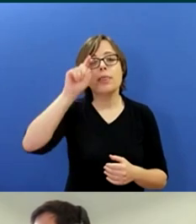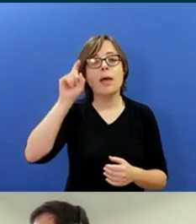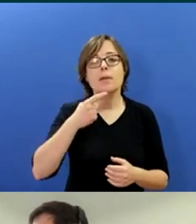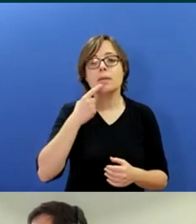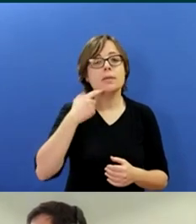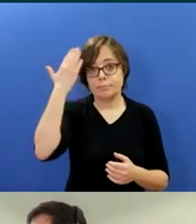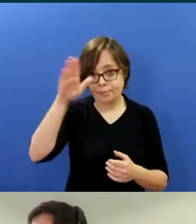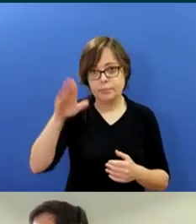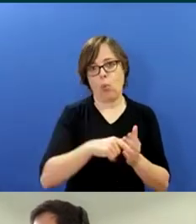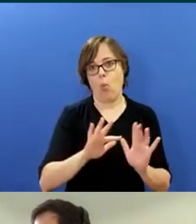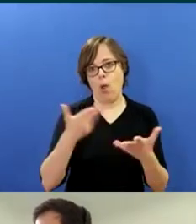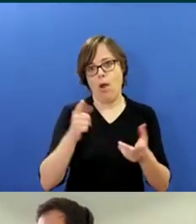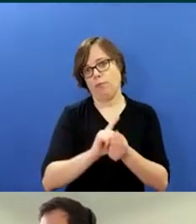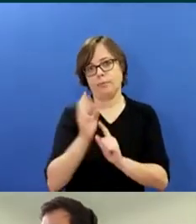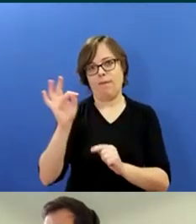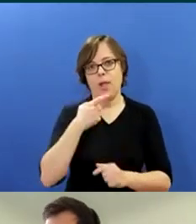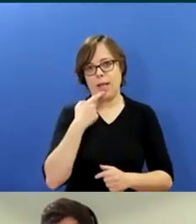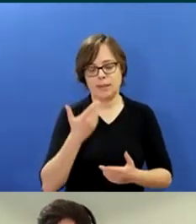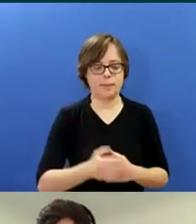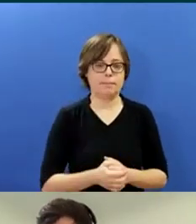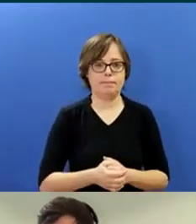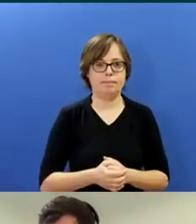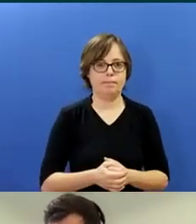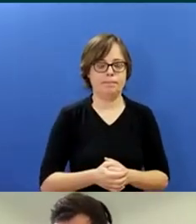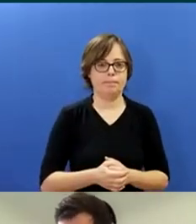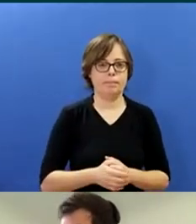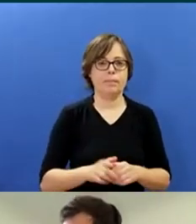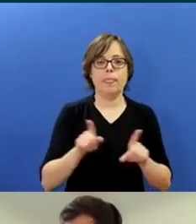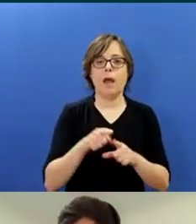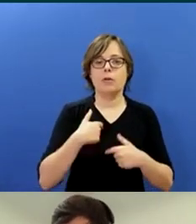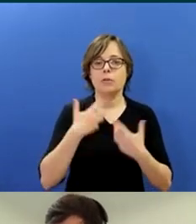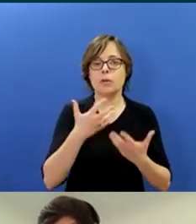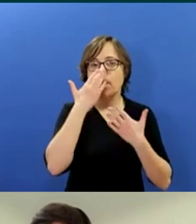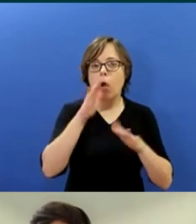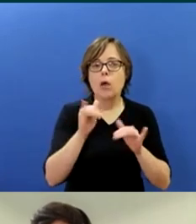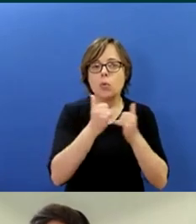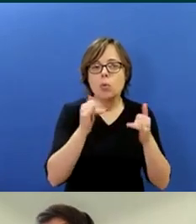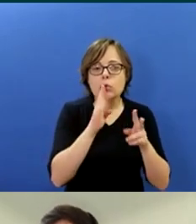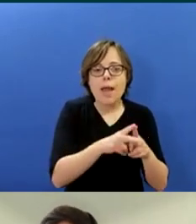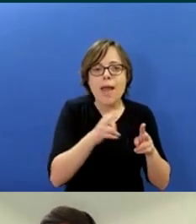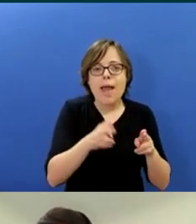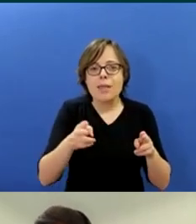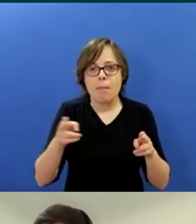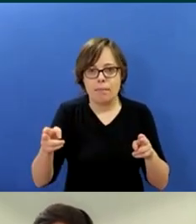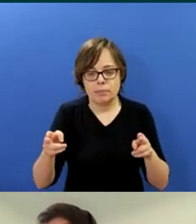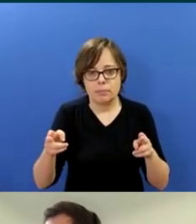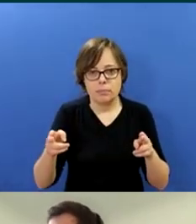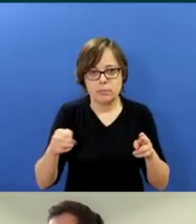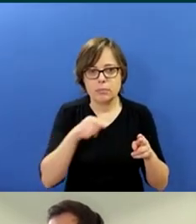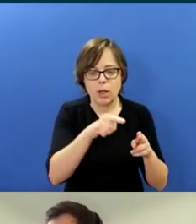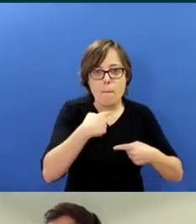And again, I want to show you the process phases. The platform makes it very easy to show the different steps